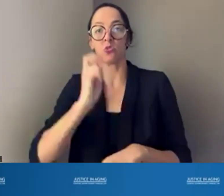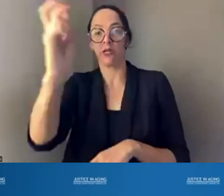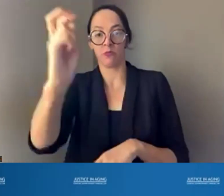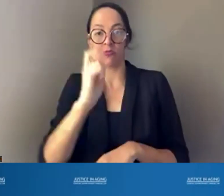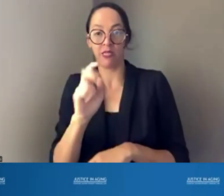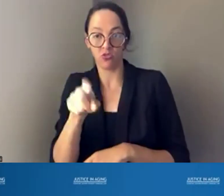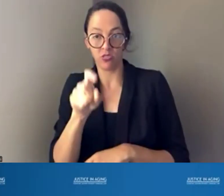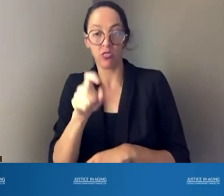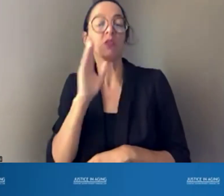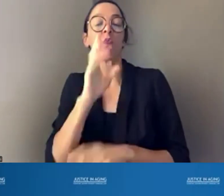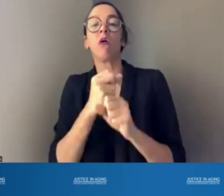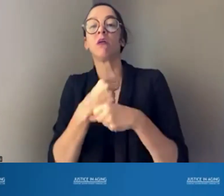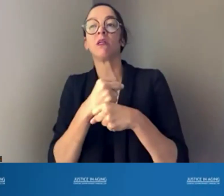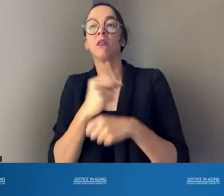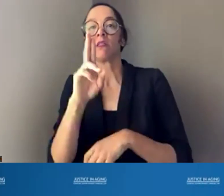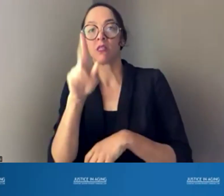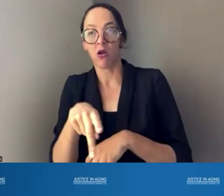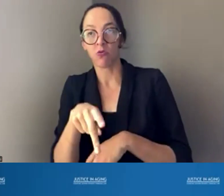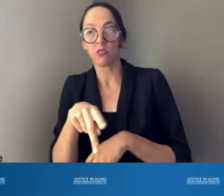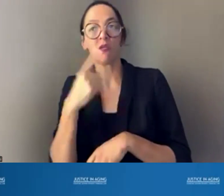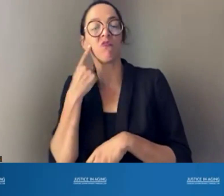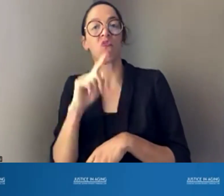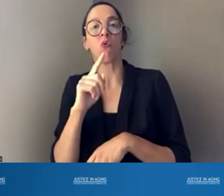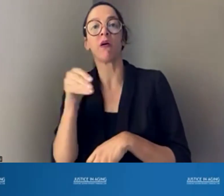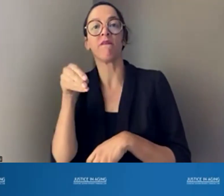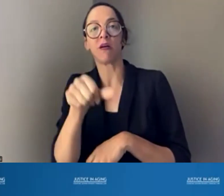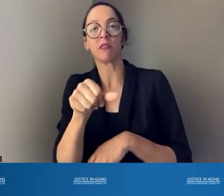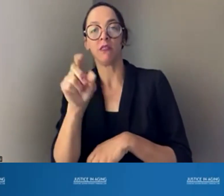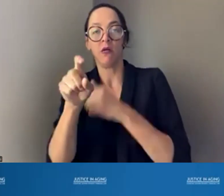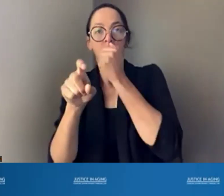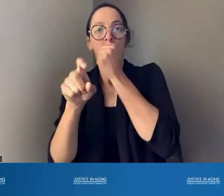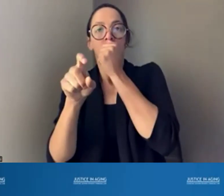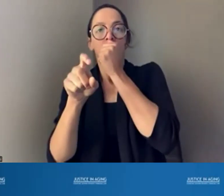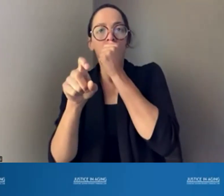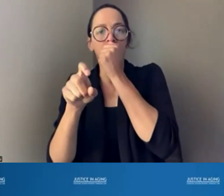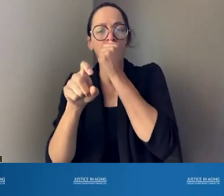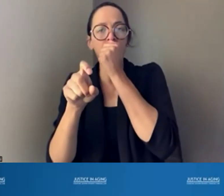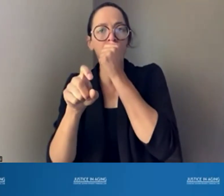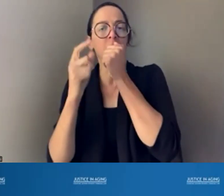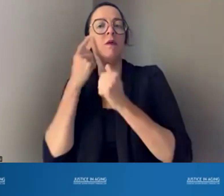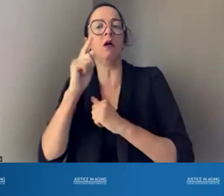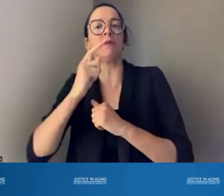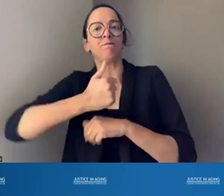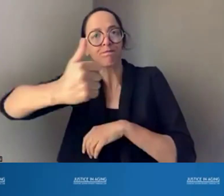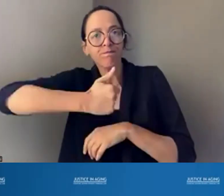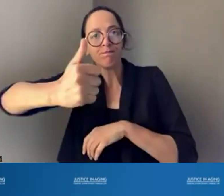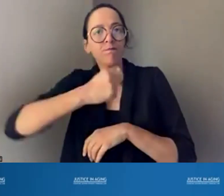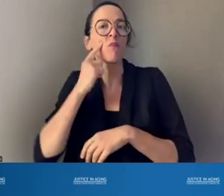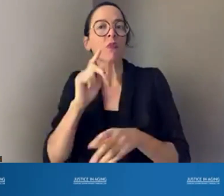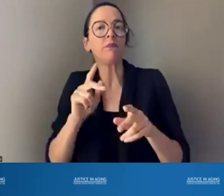the funding needs of accessible transportations for seniors and people with disabilities. And the second